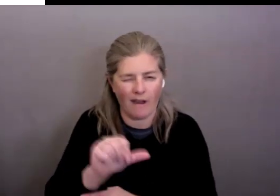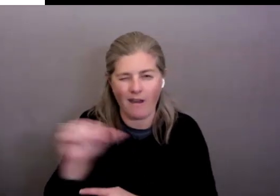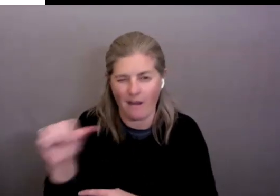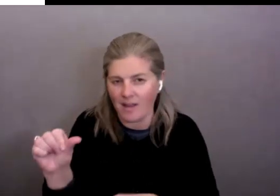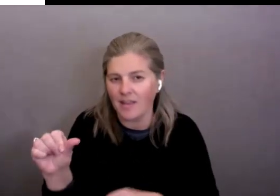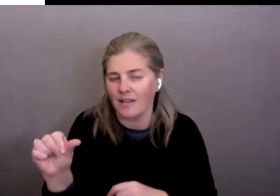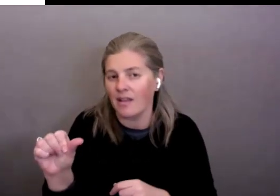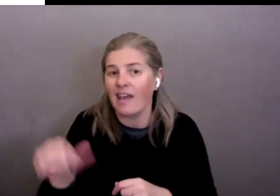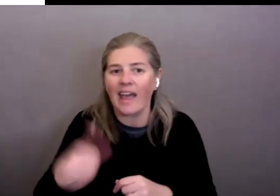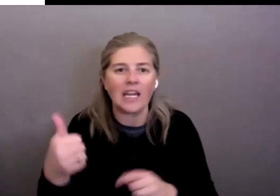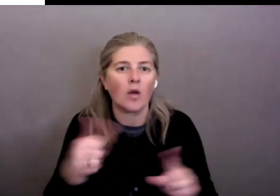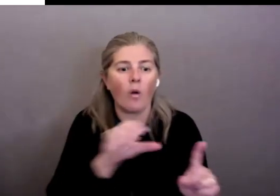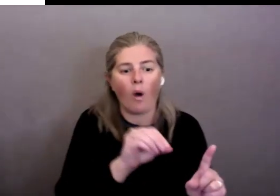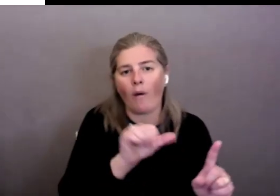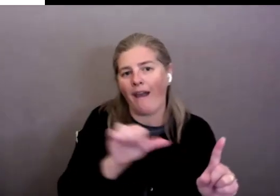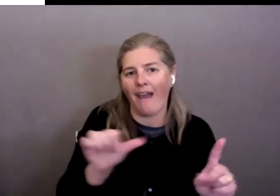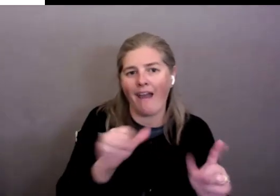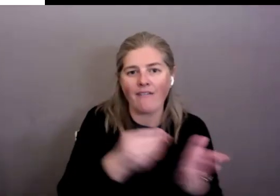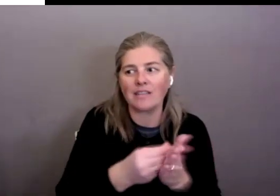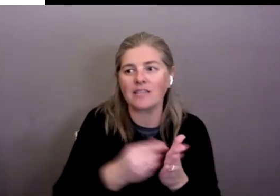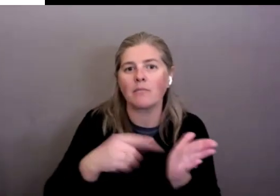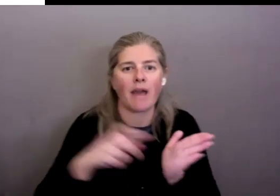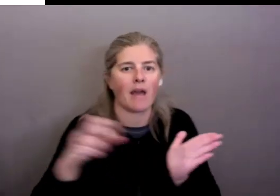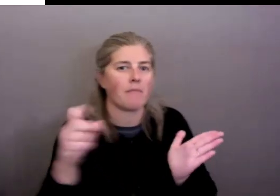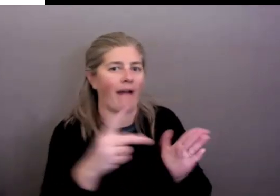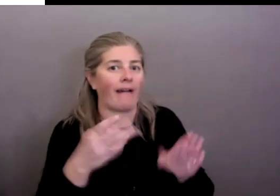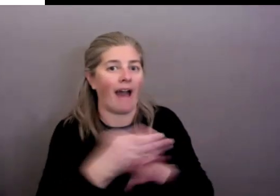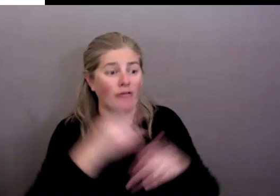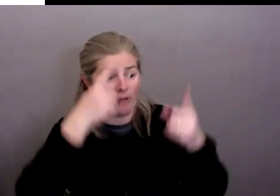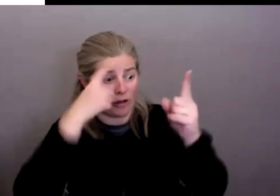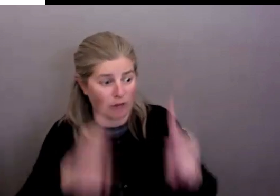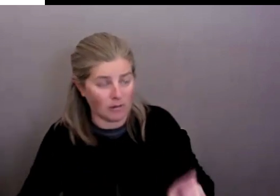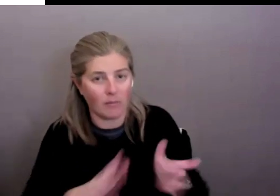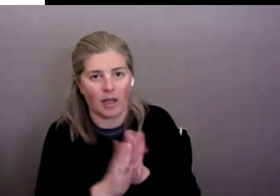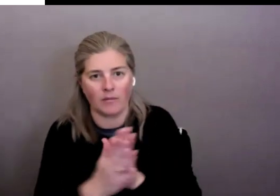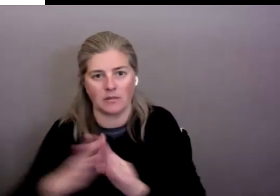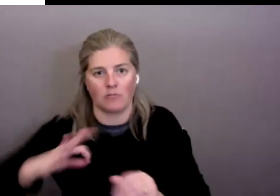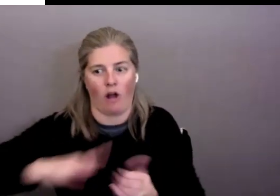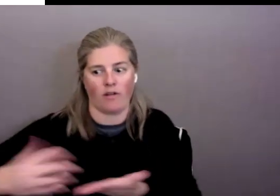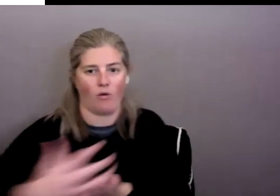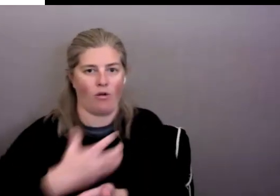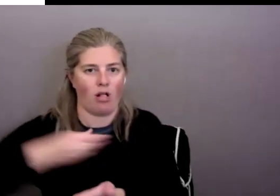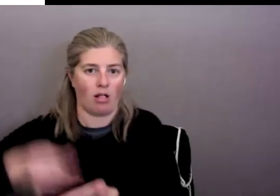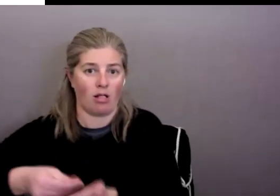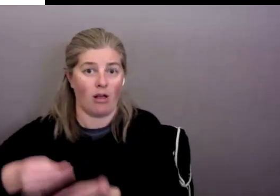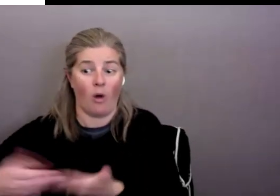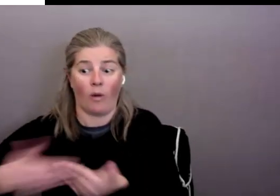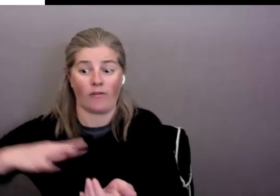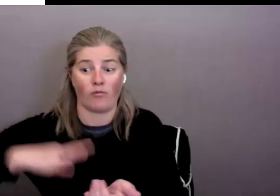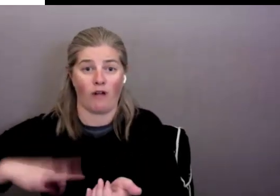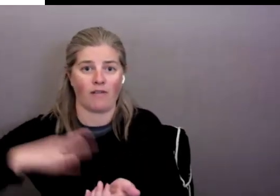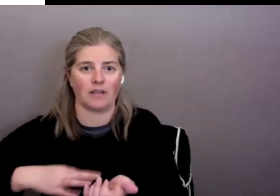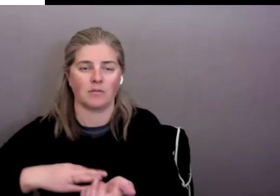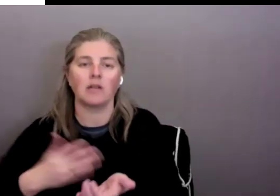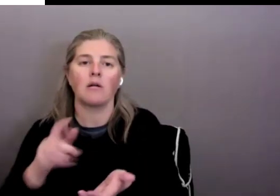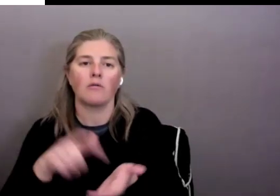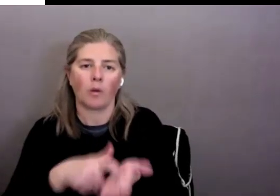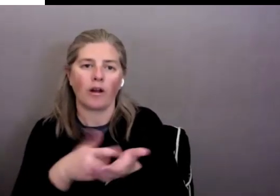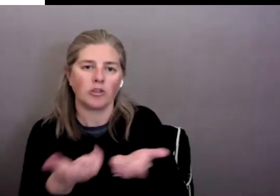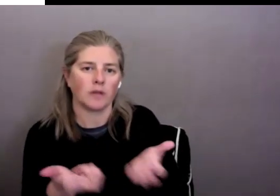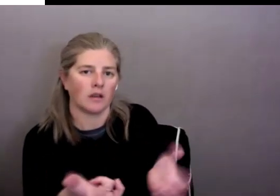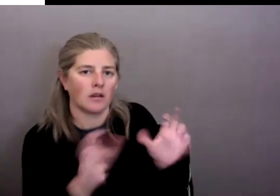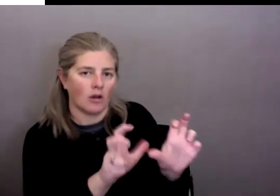Older Americans Act funds must be reimbursed after the agreement becomes profitable, and any subsequent profits must be reinvested in Older Americans Act